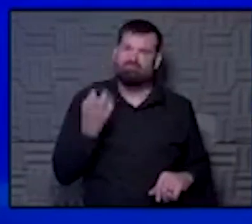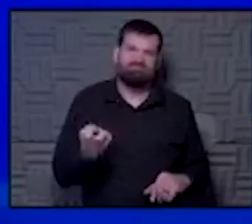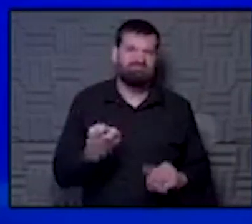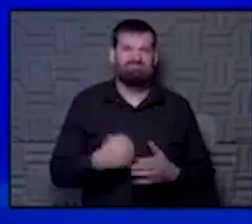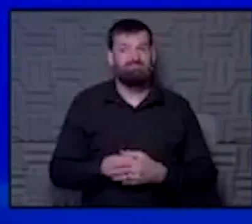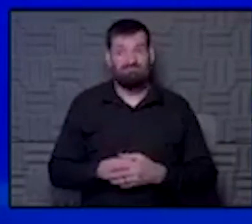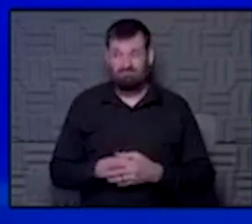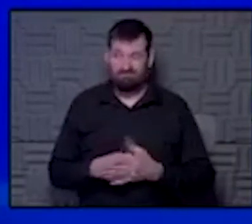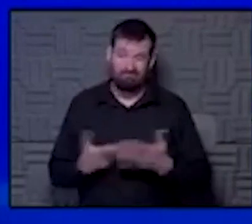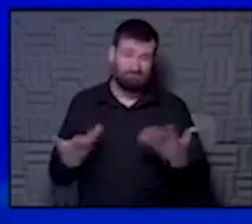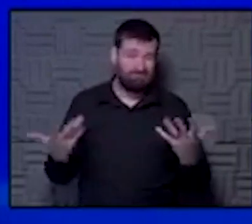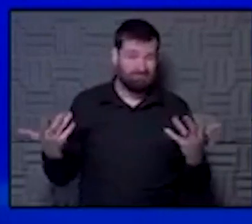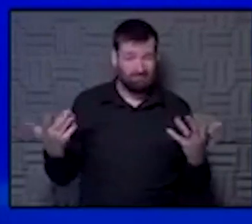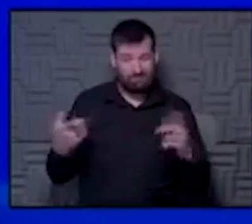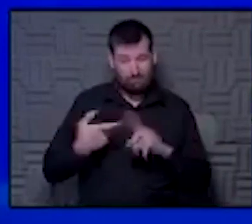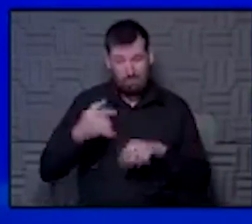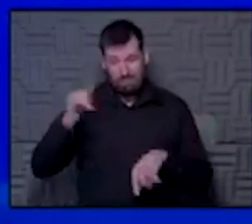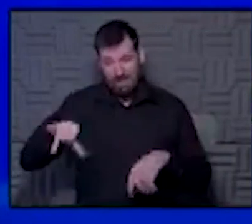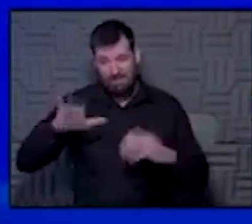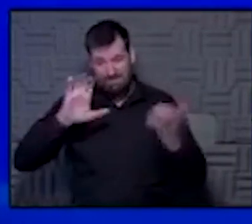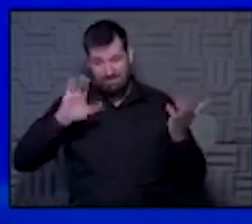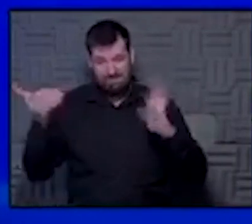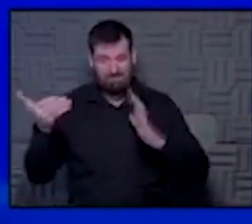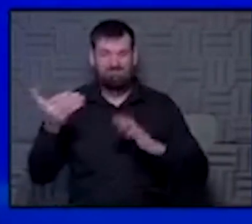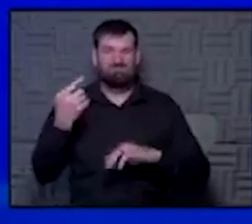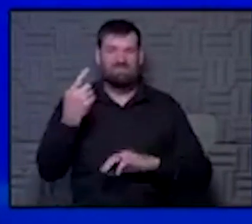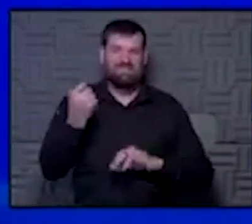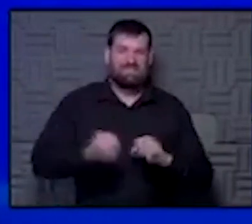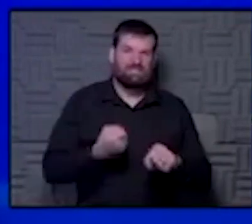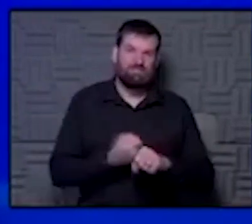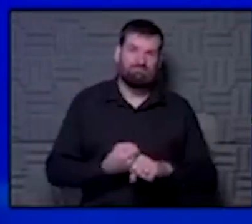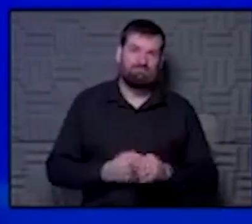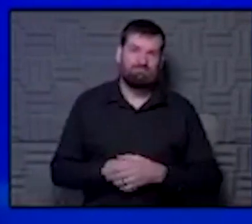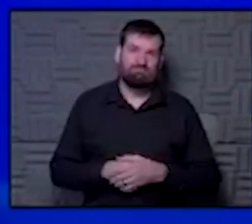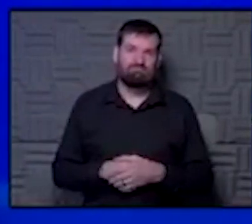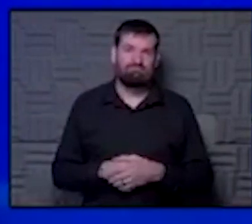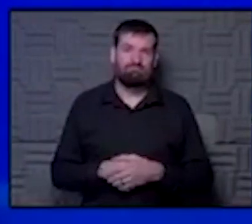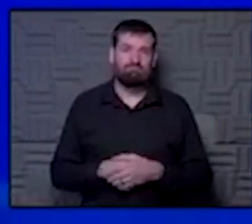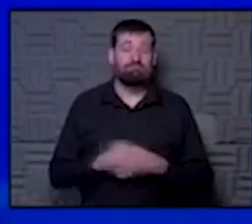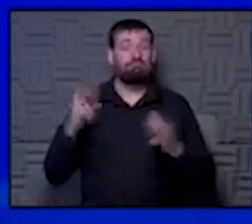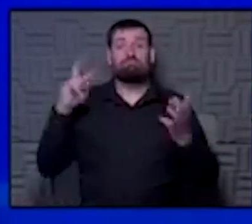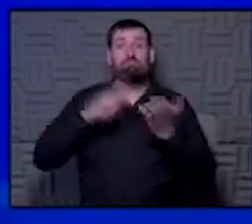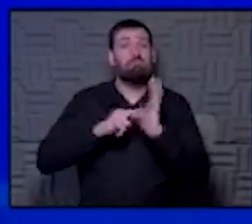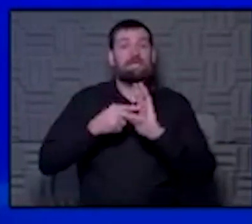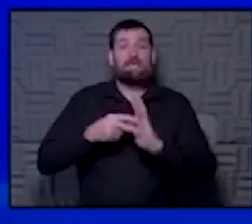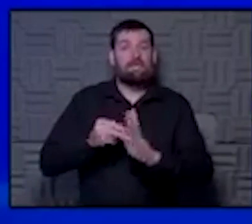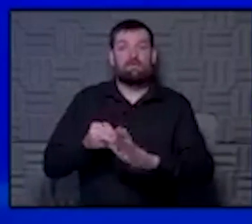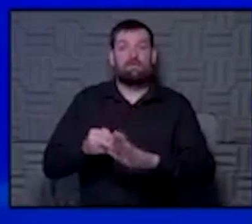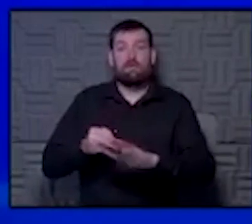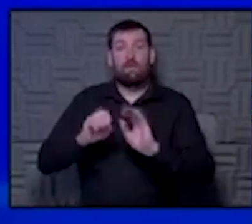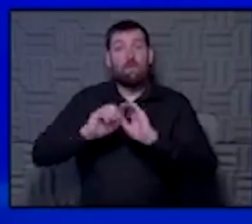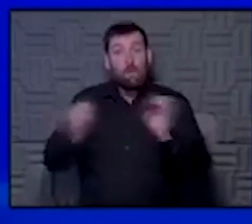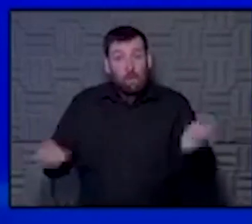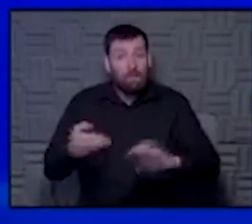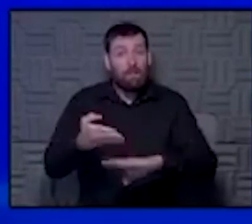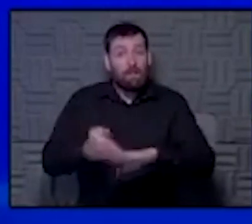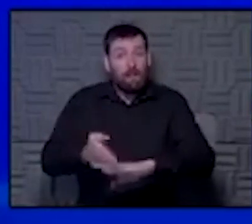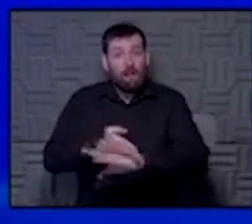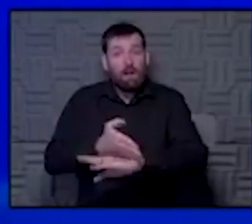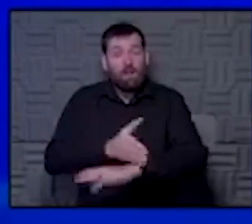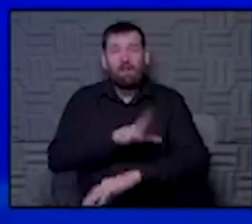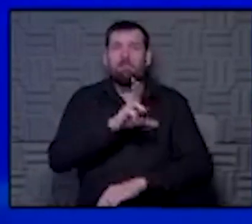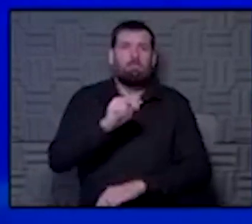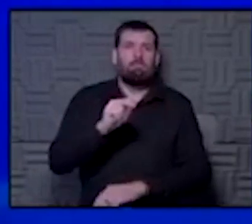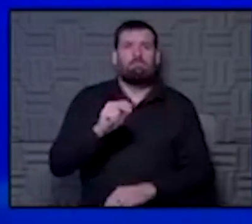and 2018? Yeah, I'm going to say it's a year. But that doesn't mean we're not going to make incremental changes to that. It's not going to be